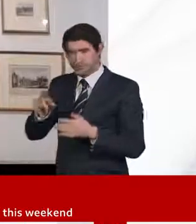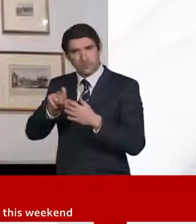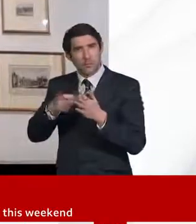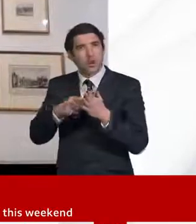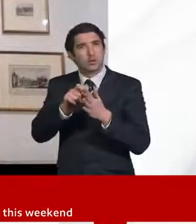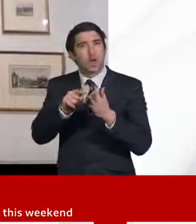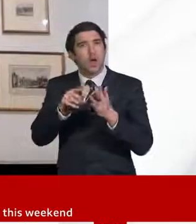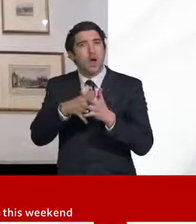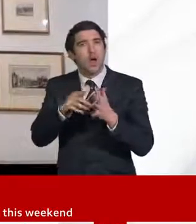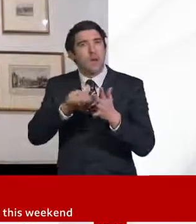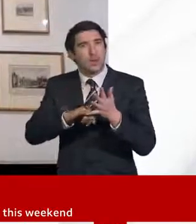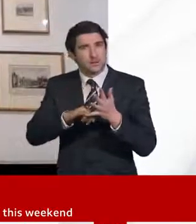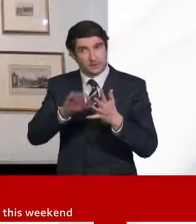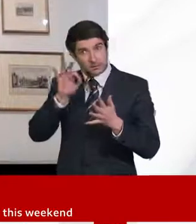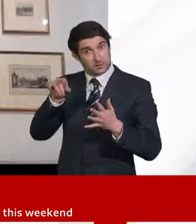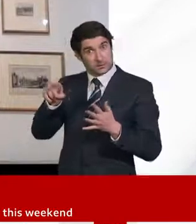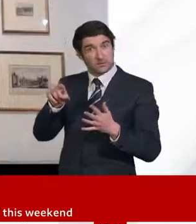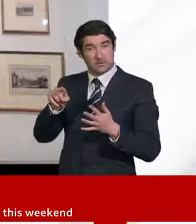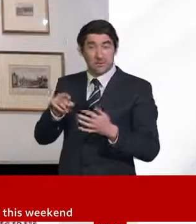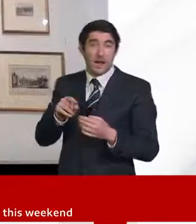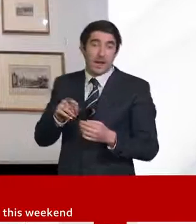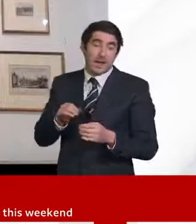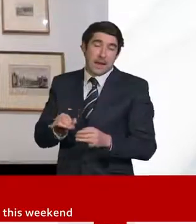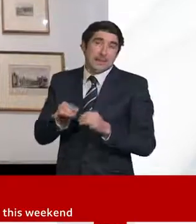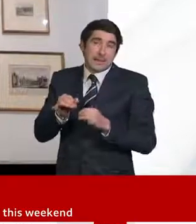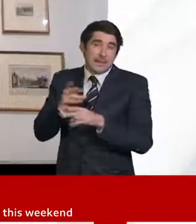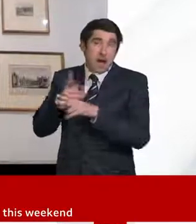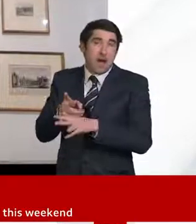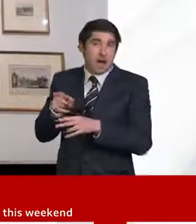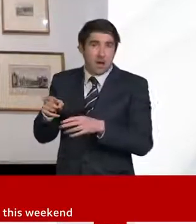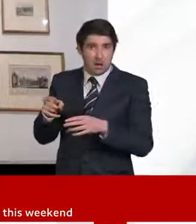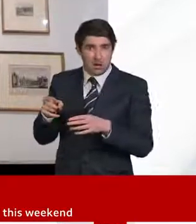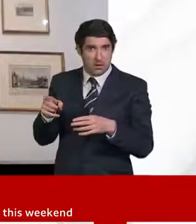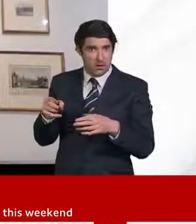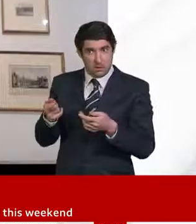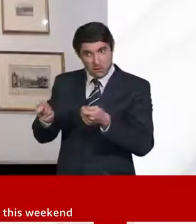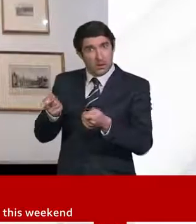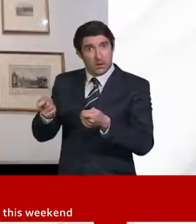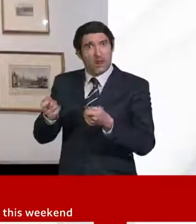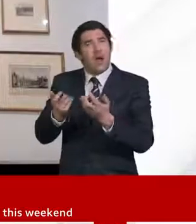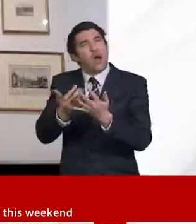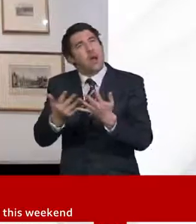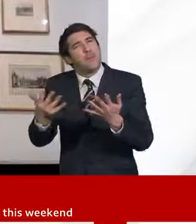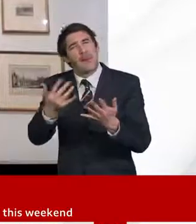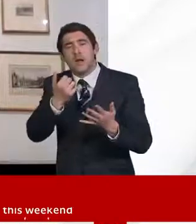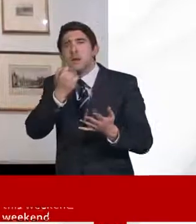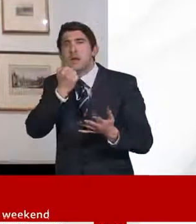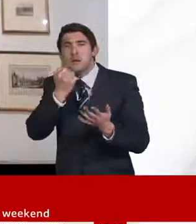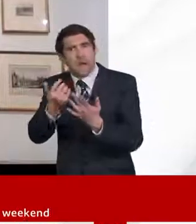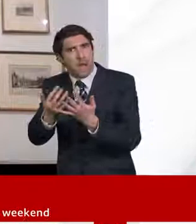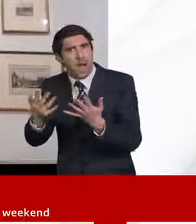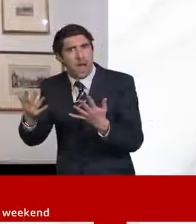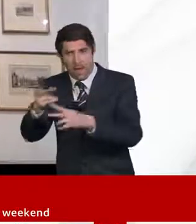critical care capacity? Are there any figures available about on to what extent that capacity has been filled